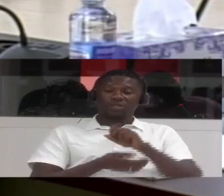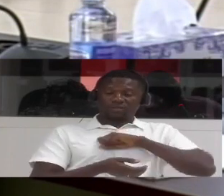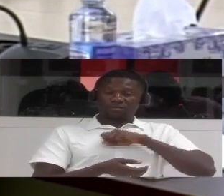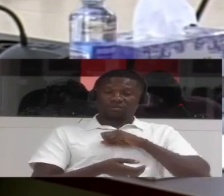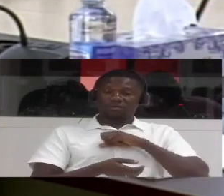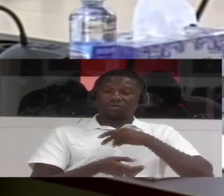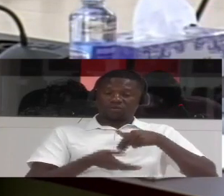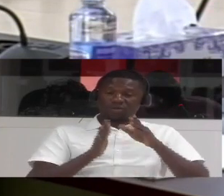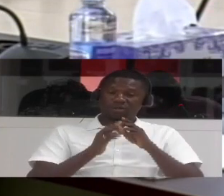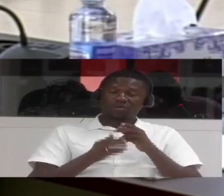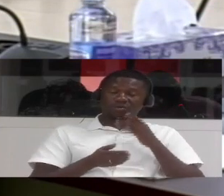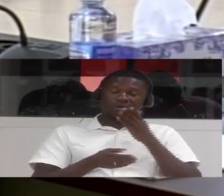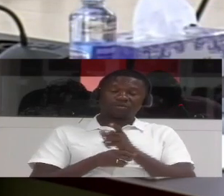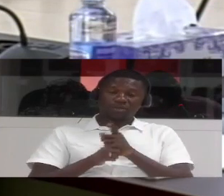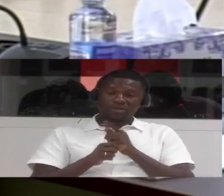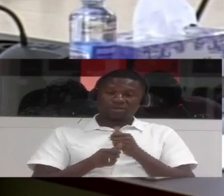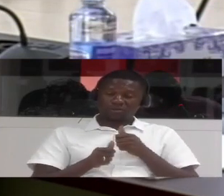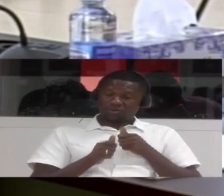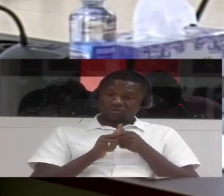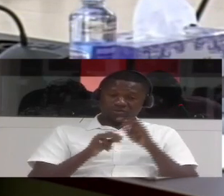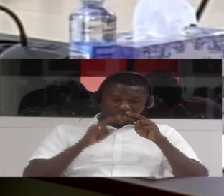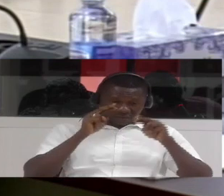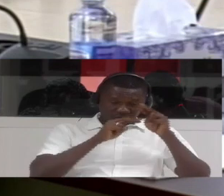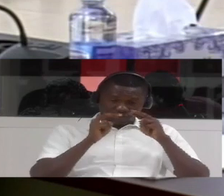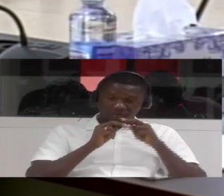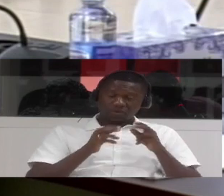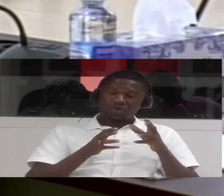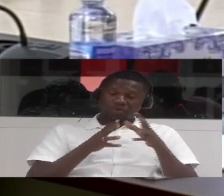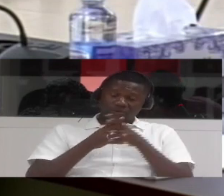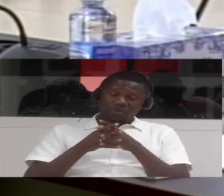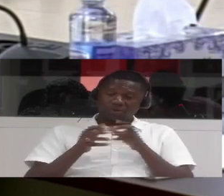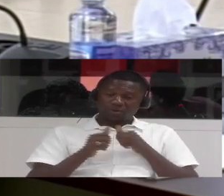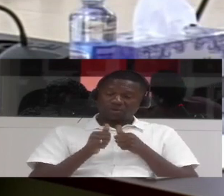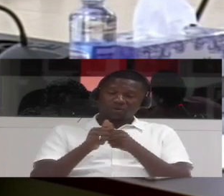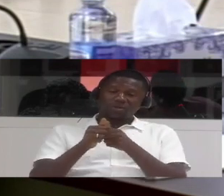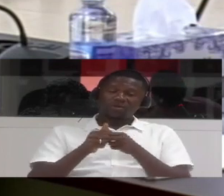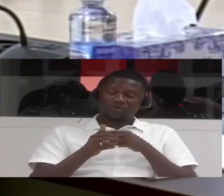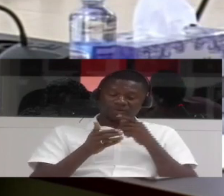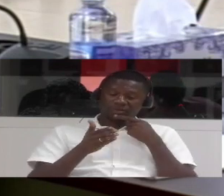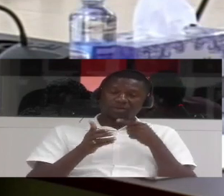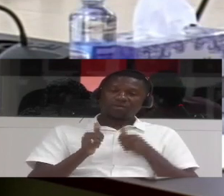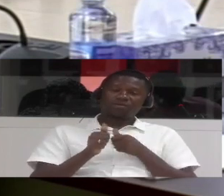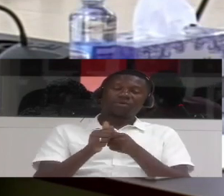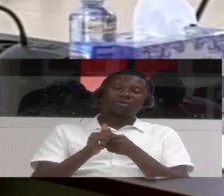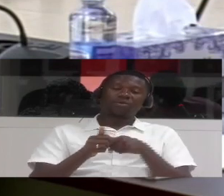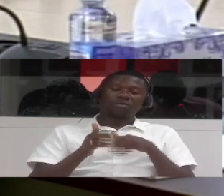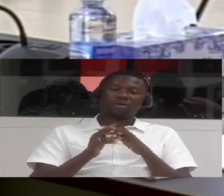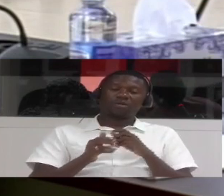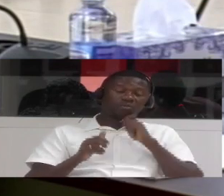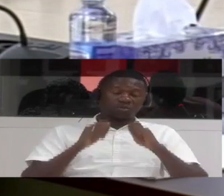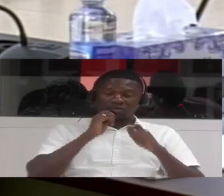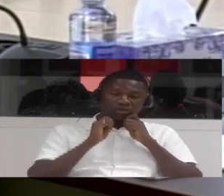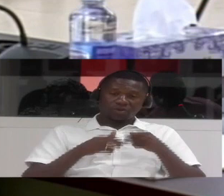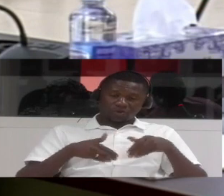mechanism that will be there to monitor compliance or otherwise of the code and also professional standards.